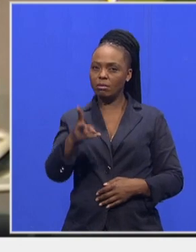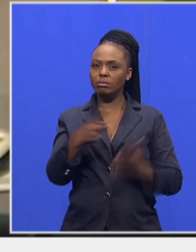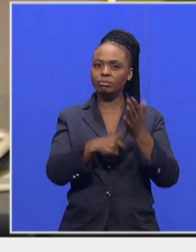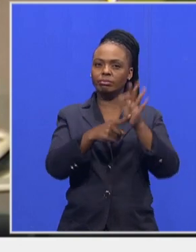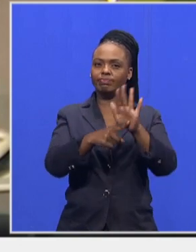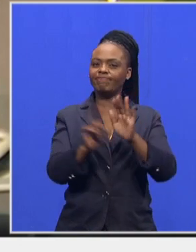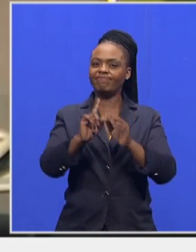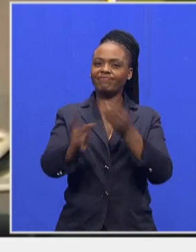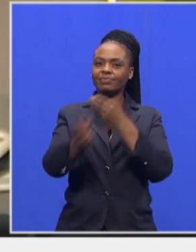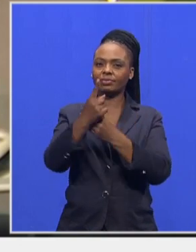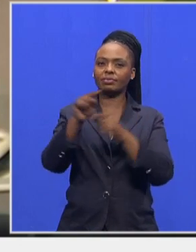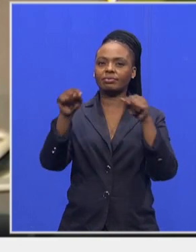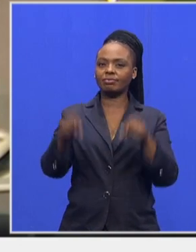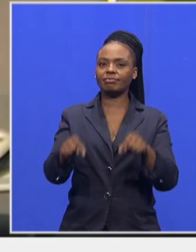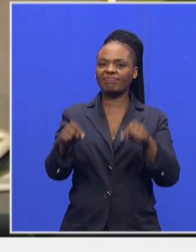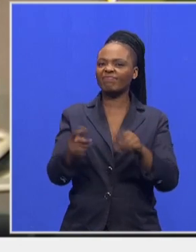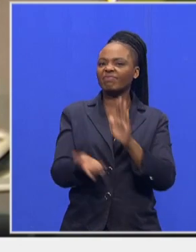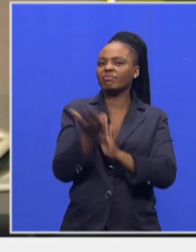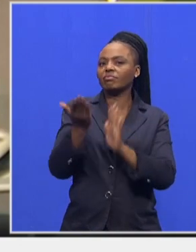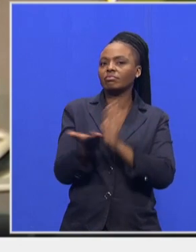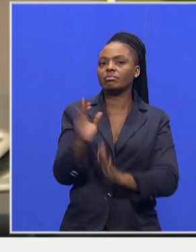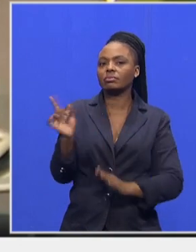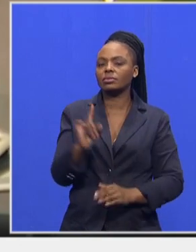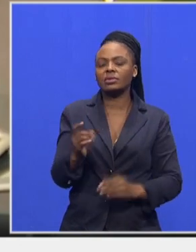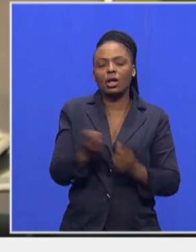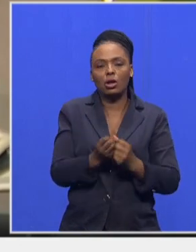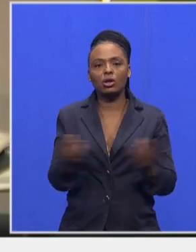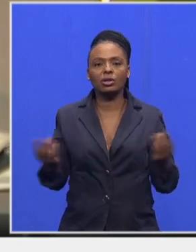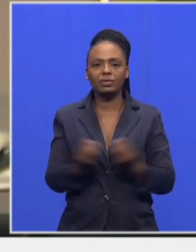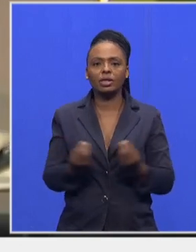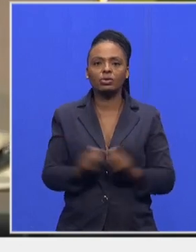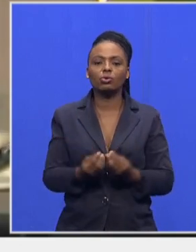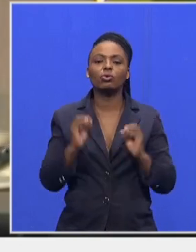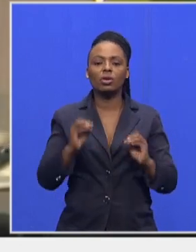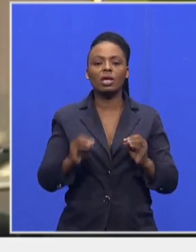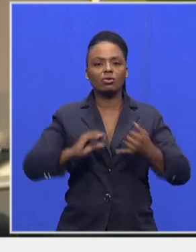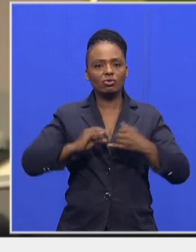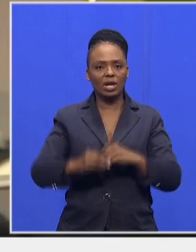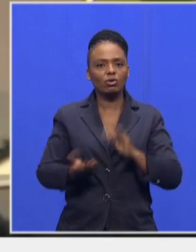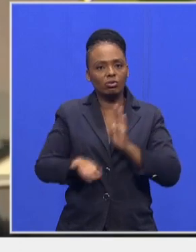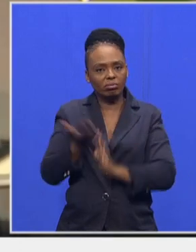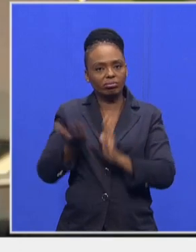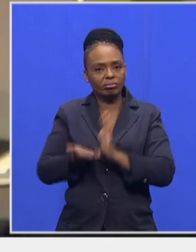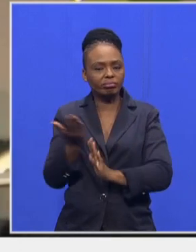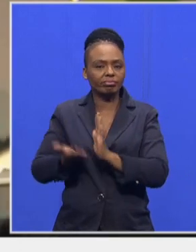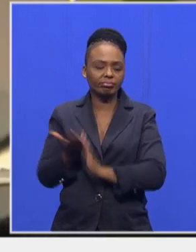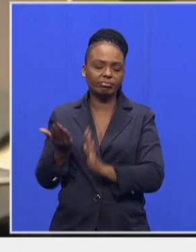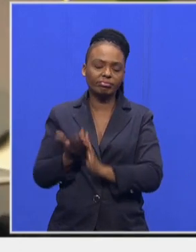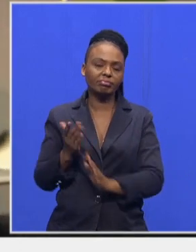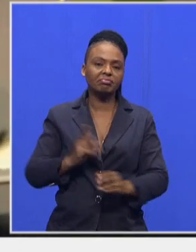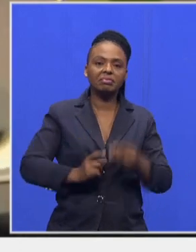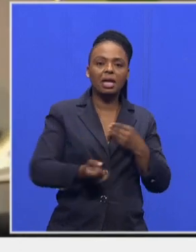do they have up their sleeves? It's a lot, but we'll try and give you a blow-by-blow account of